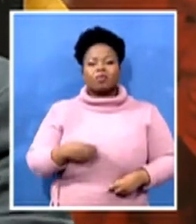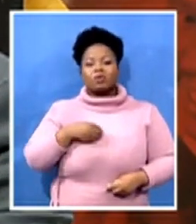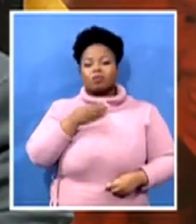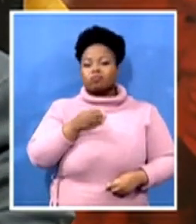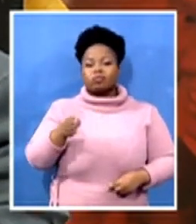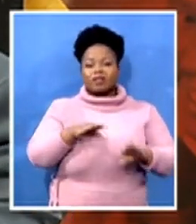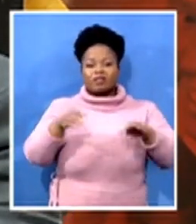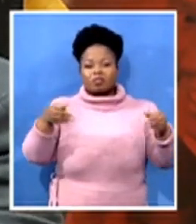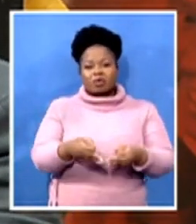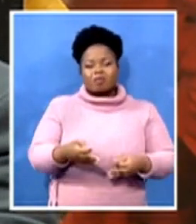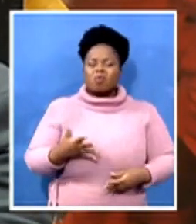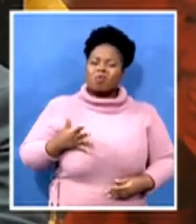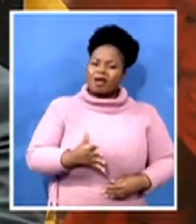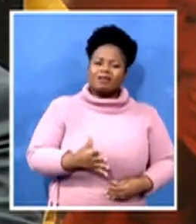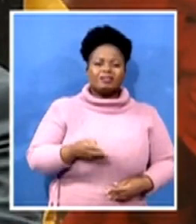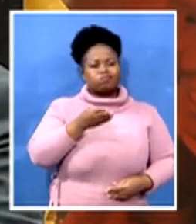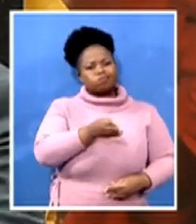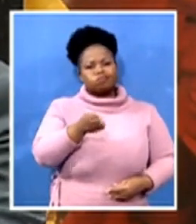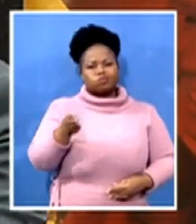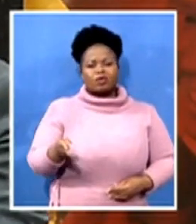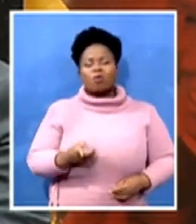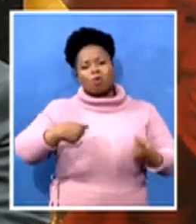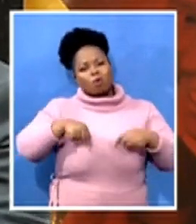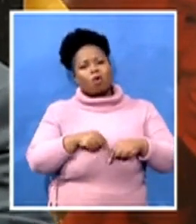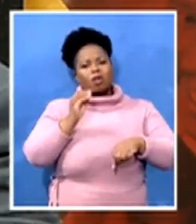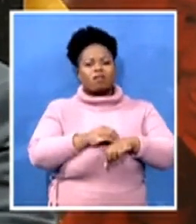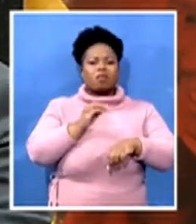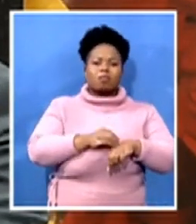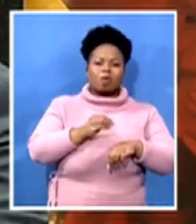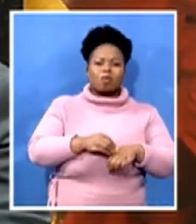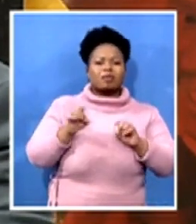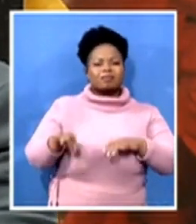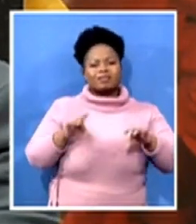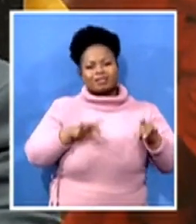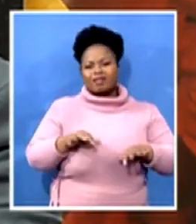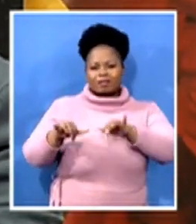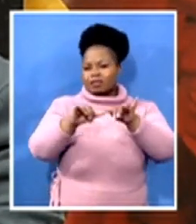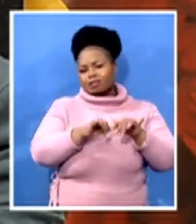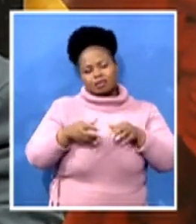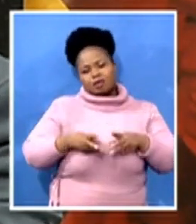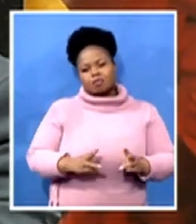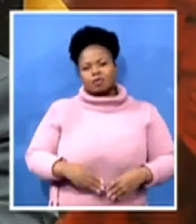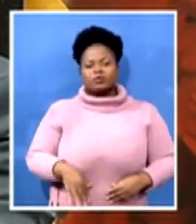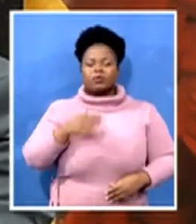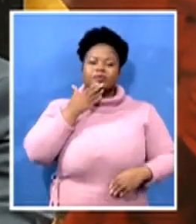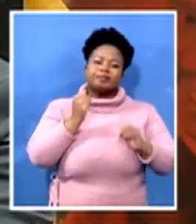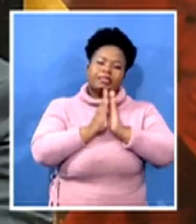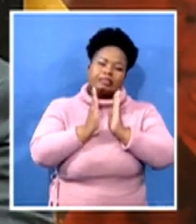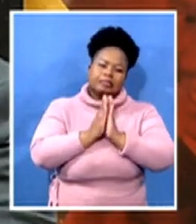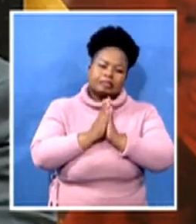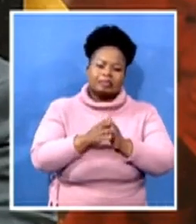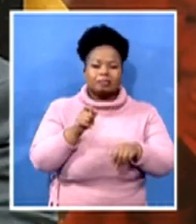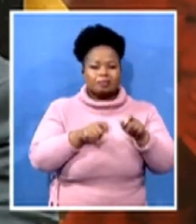zokokuba sisahlukana namalungu eefemeli zethu. Siyabacela sibabongoza abantu base-Eastern Cape into yokokuba